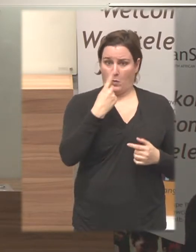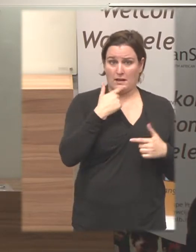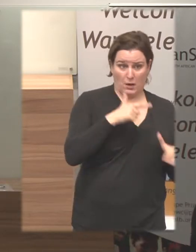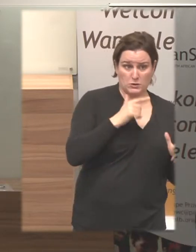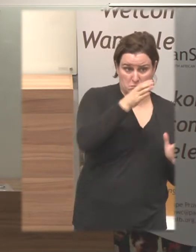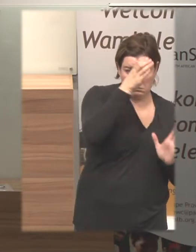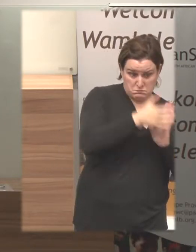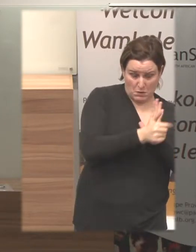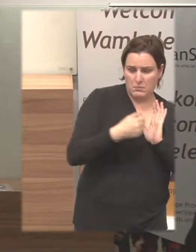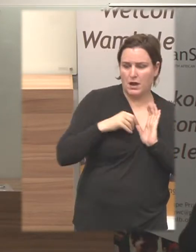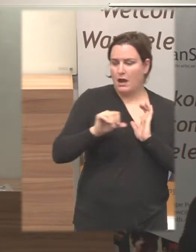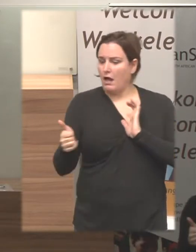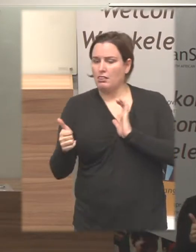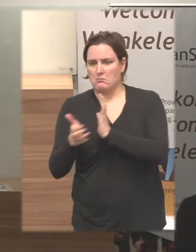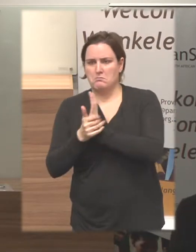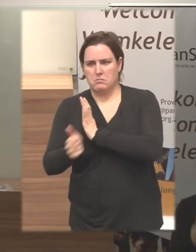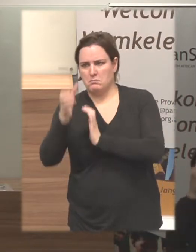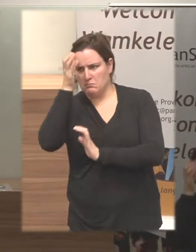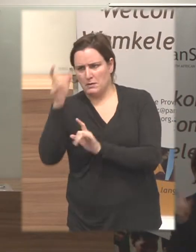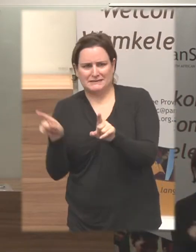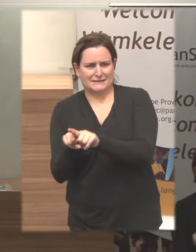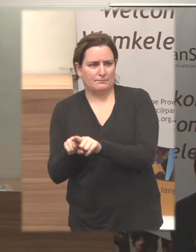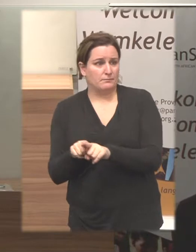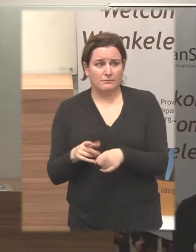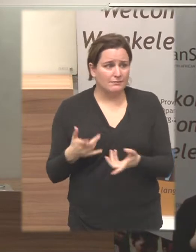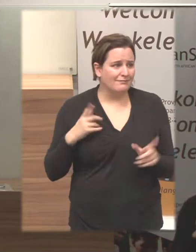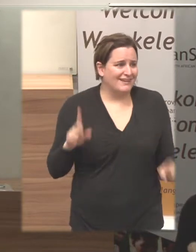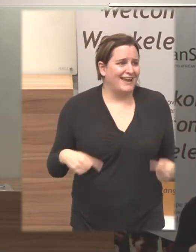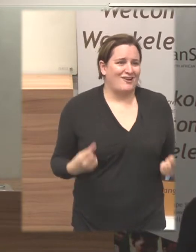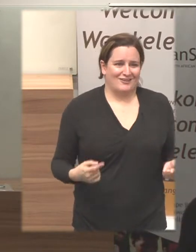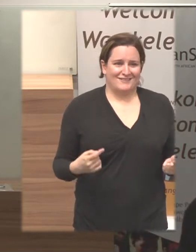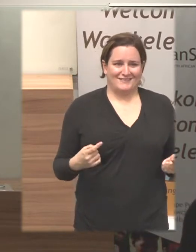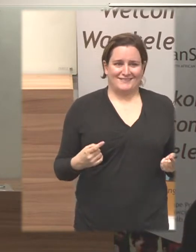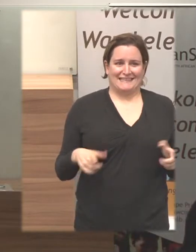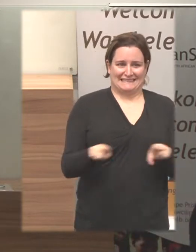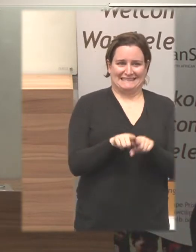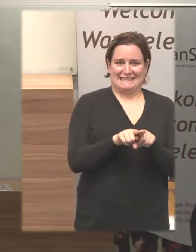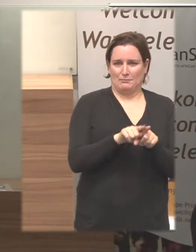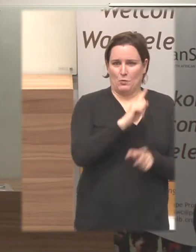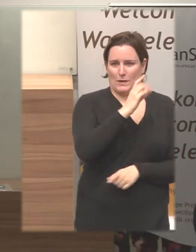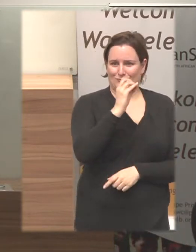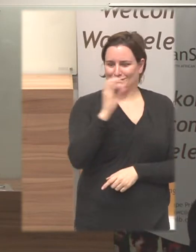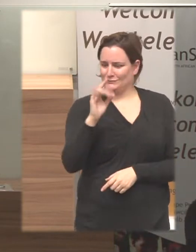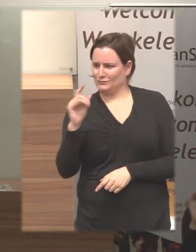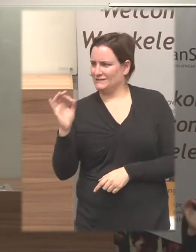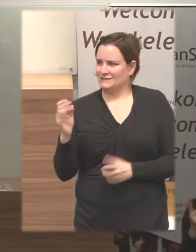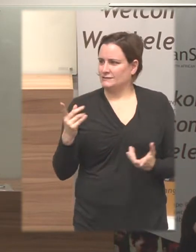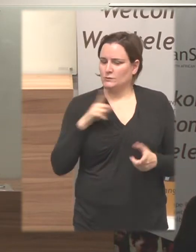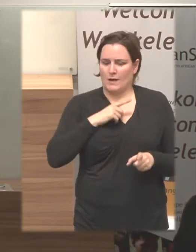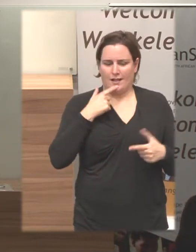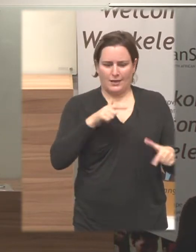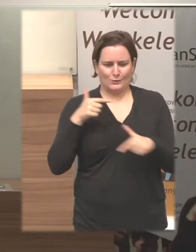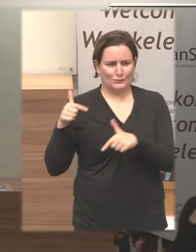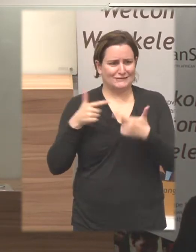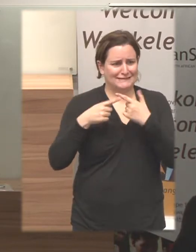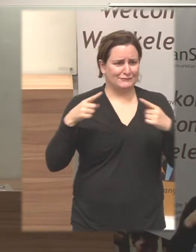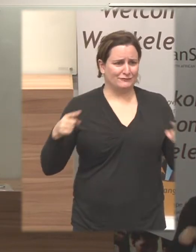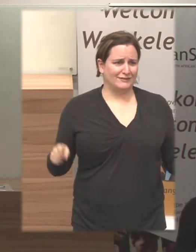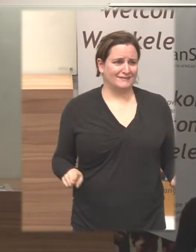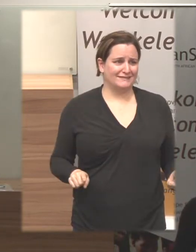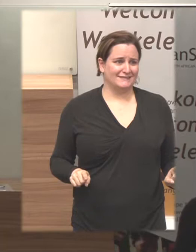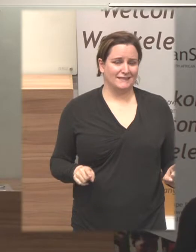never have exactly the same proficiency in one language from another, because languages are different from each other, even if we use